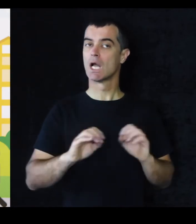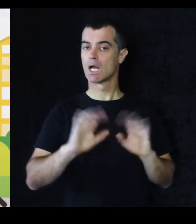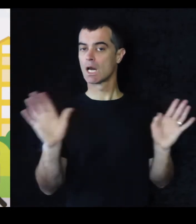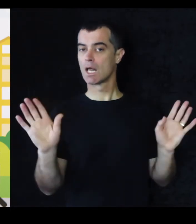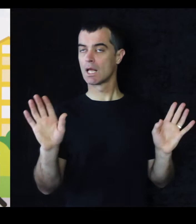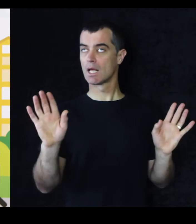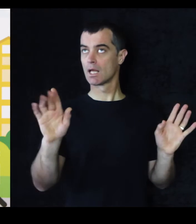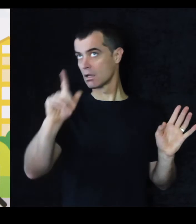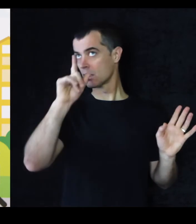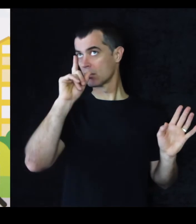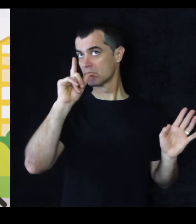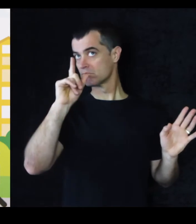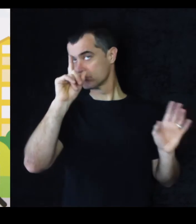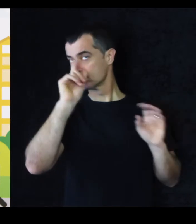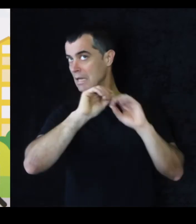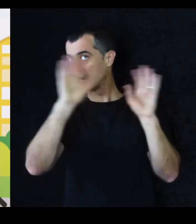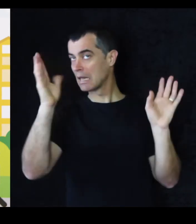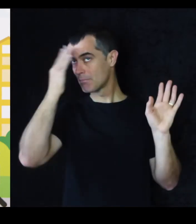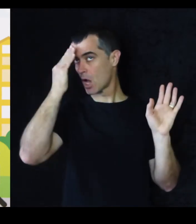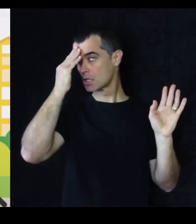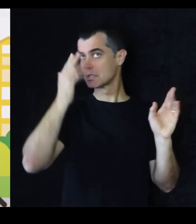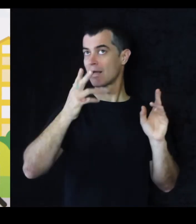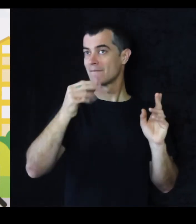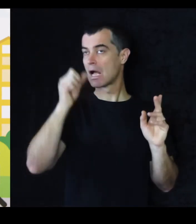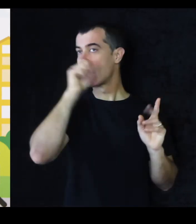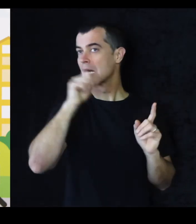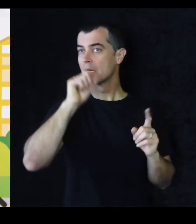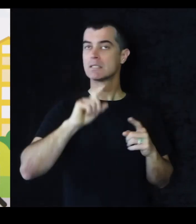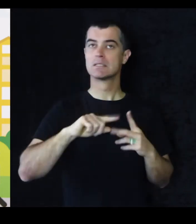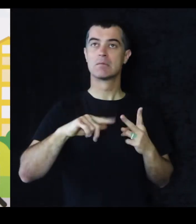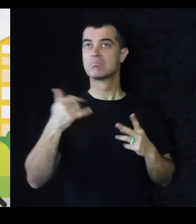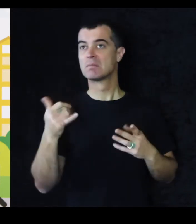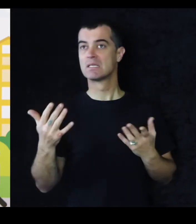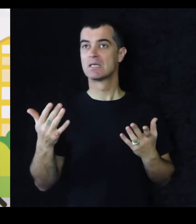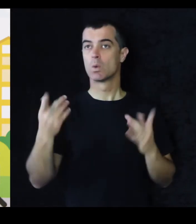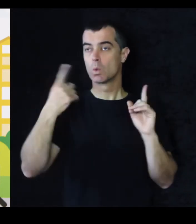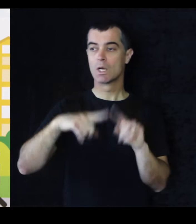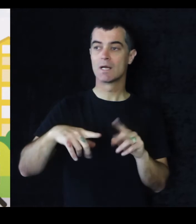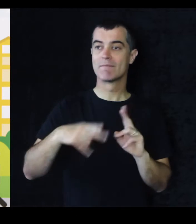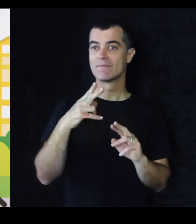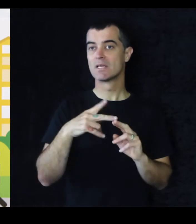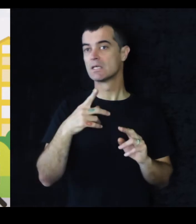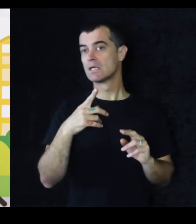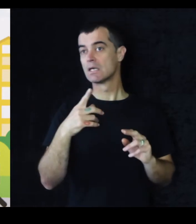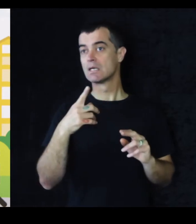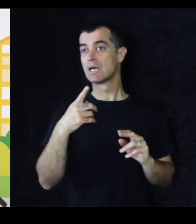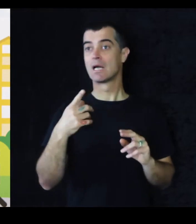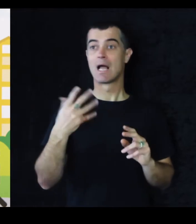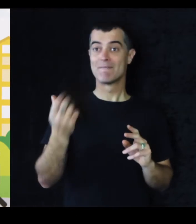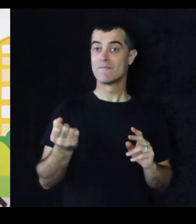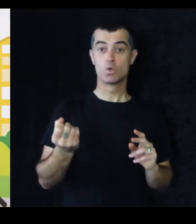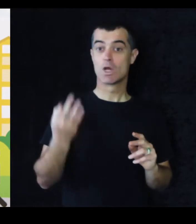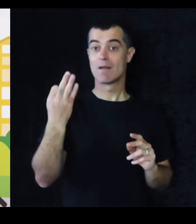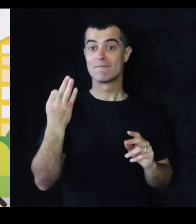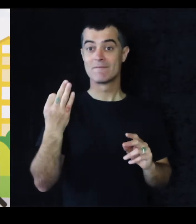in your mind. If you have animals, maybe work out if you say I do or don't have